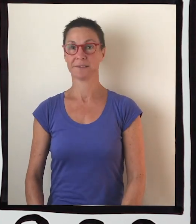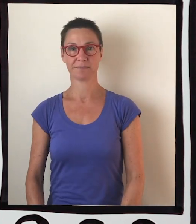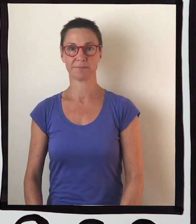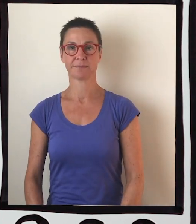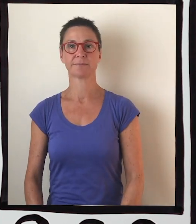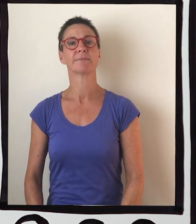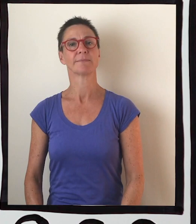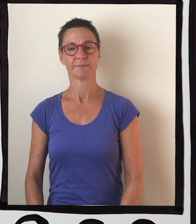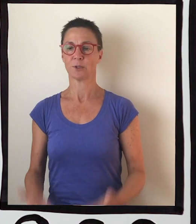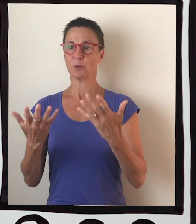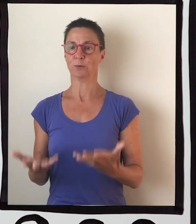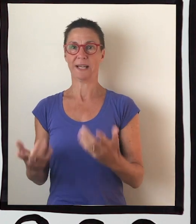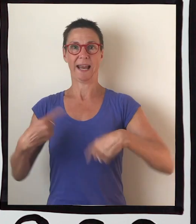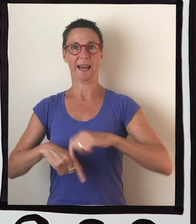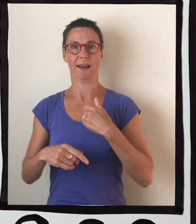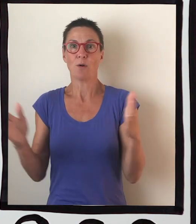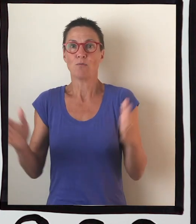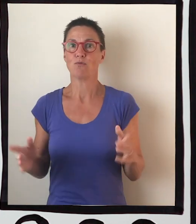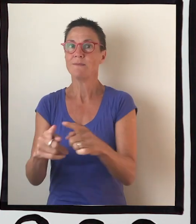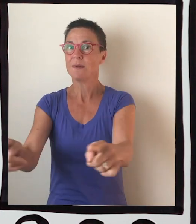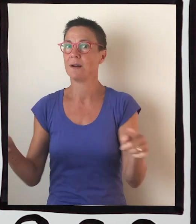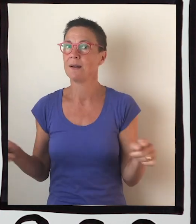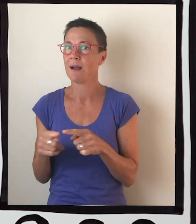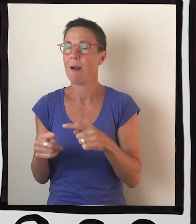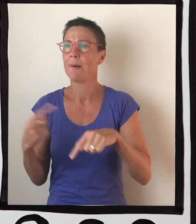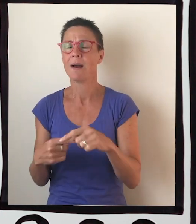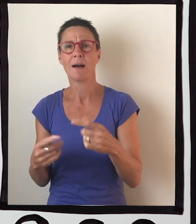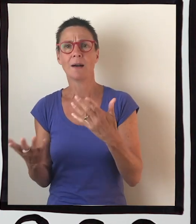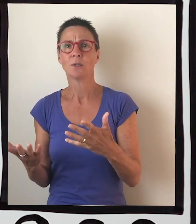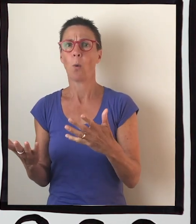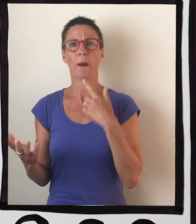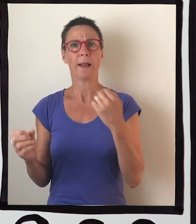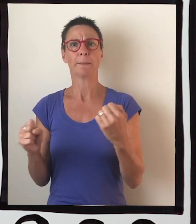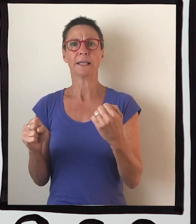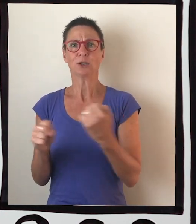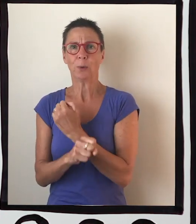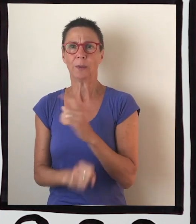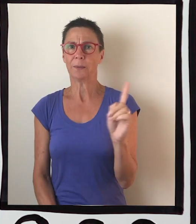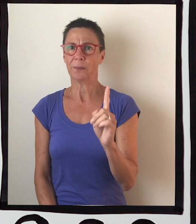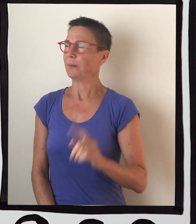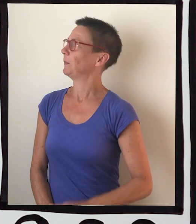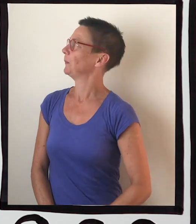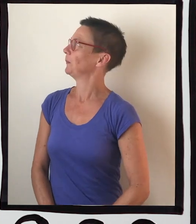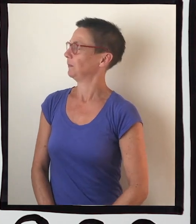Joe! Hello! Today on Anna and Archie's Broom Cupboard, we're going to learn